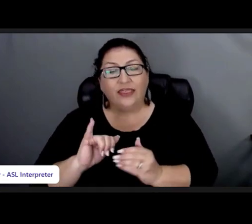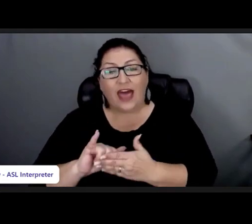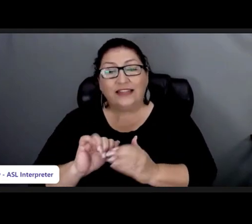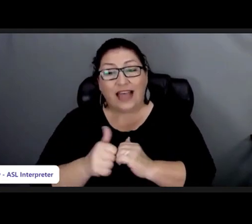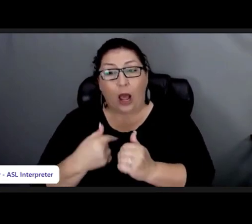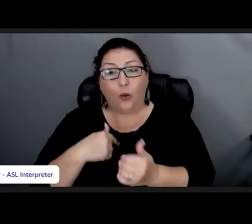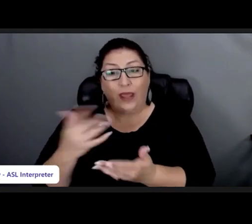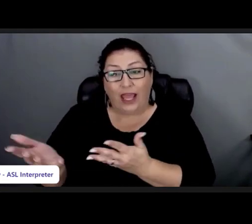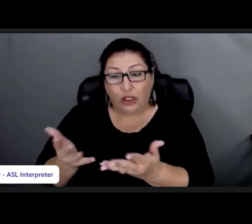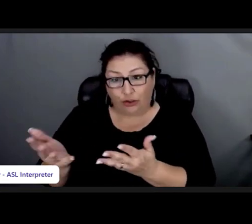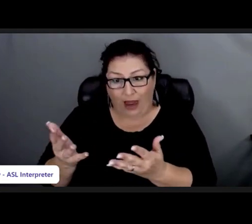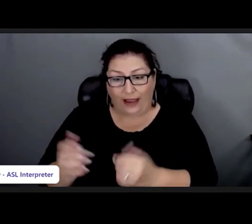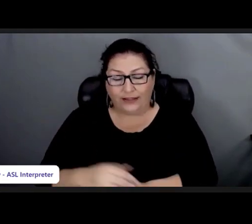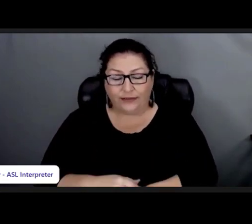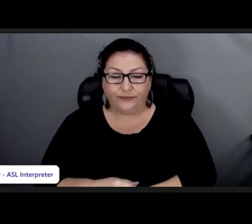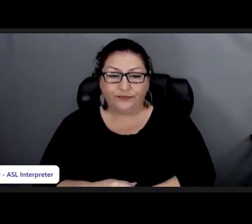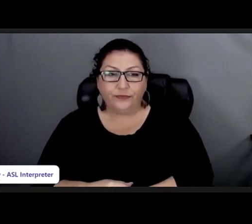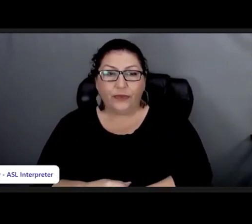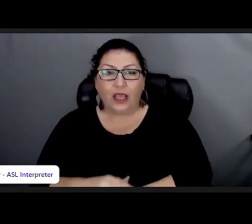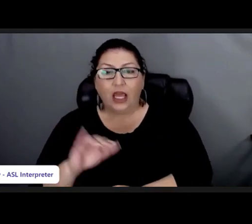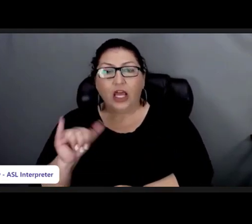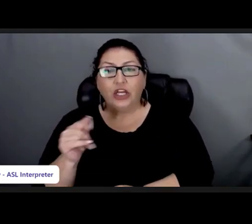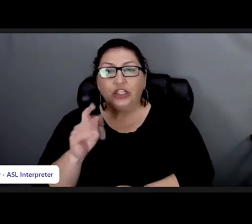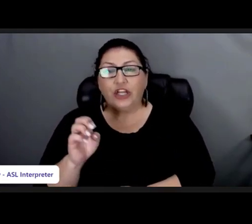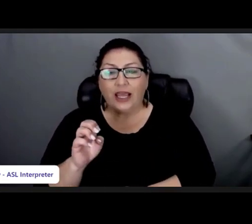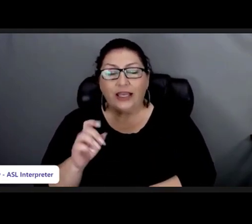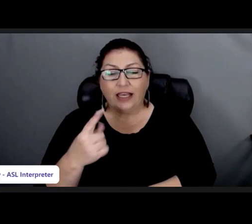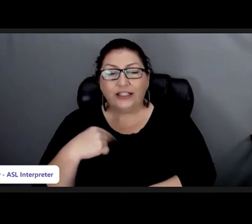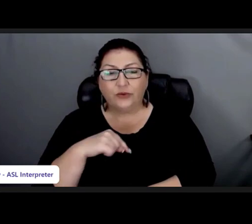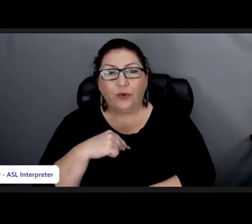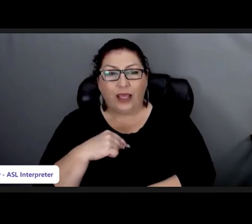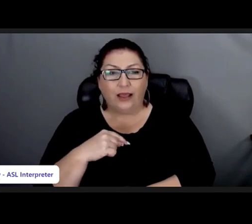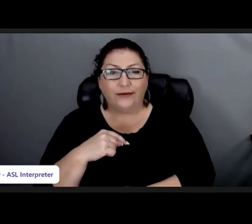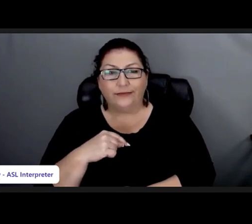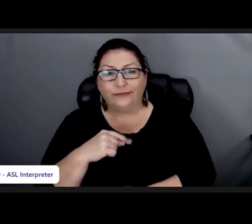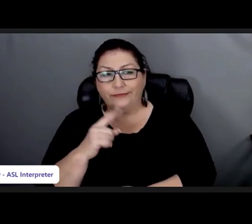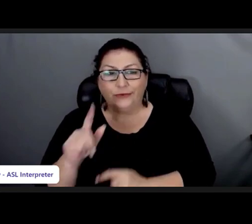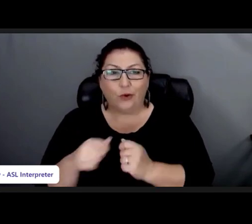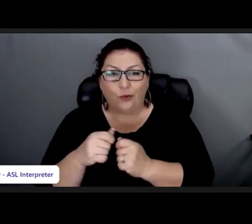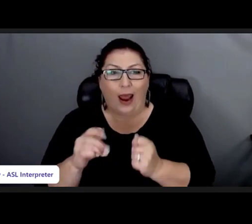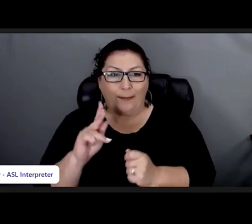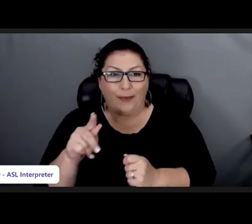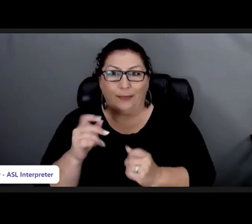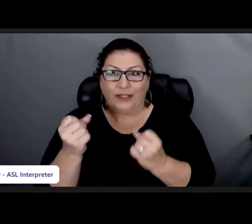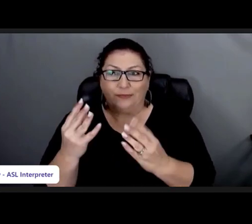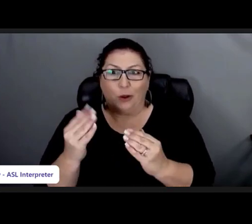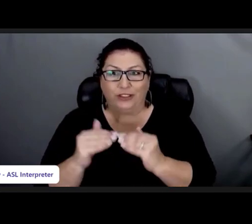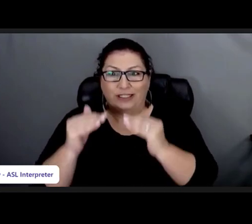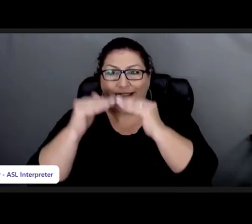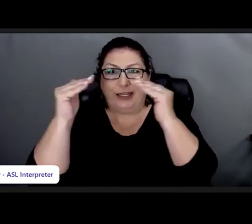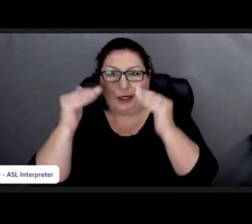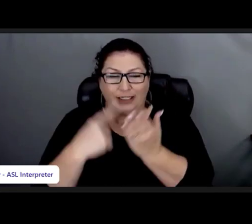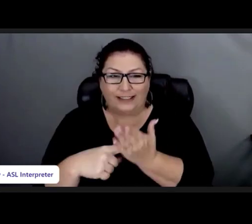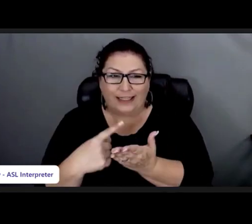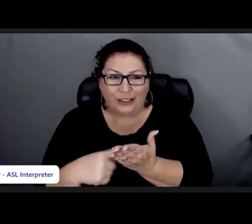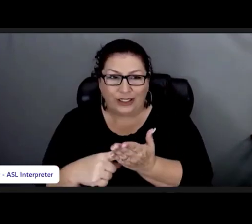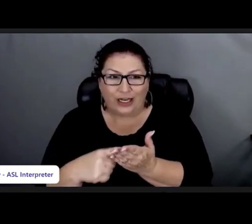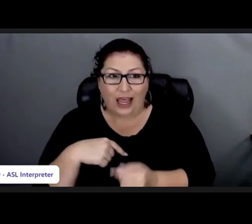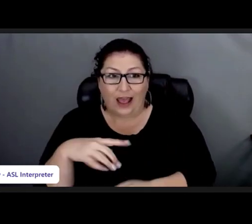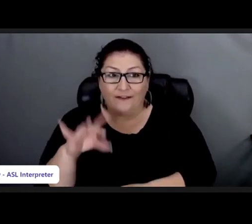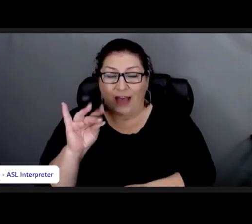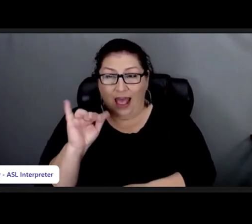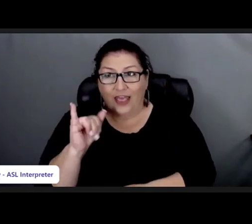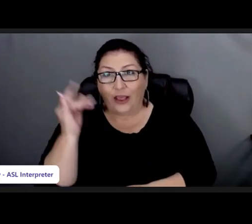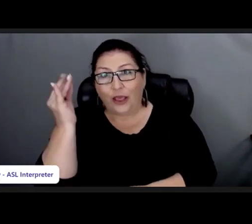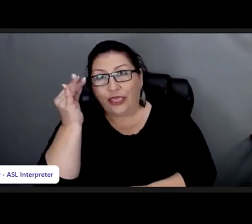interact. Jake, as we wrapping this whole multi-tiered discussion, that I find as you think